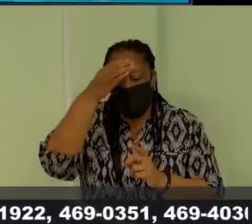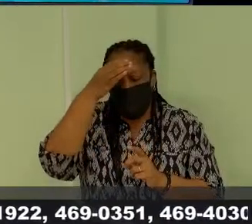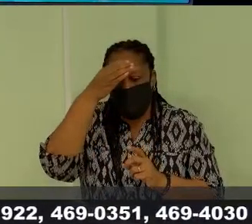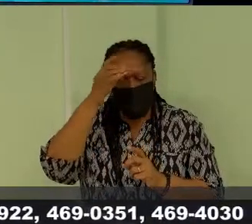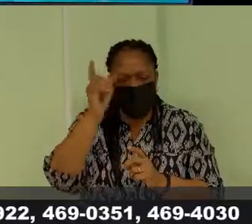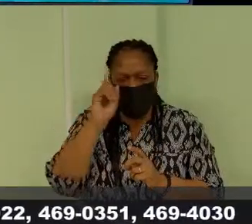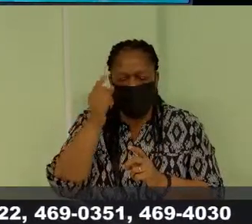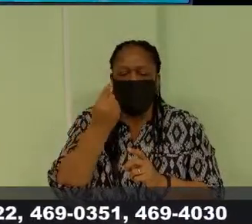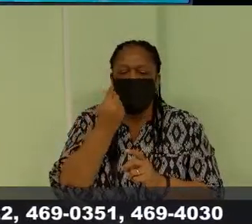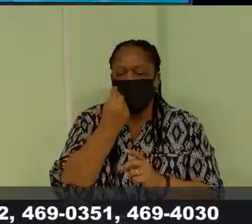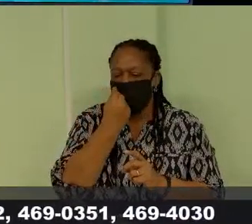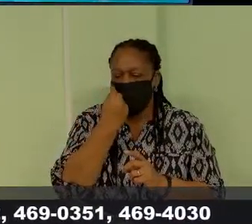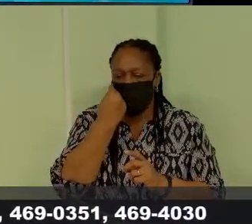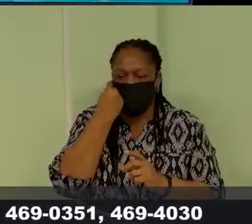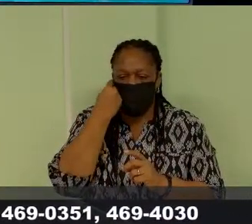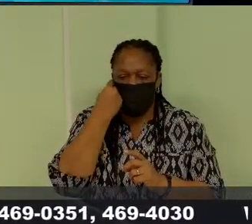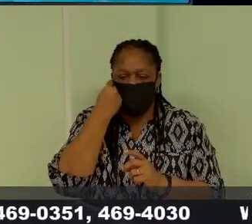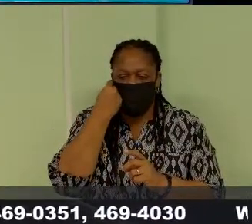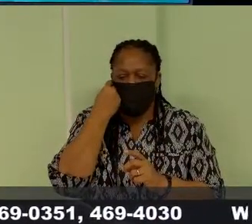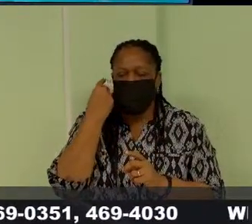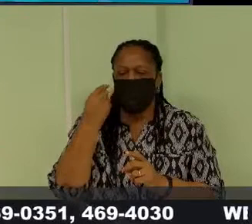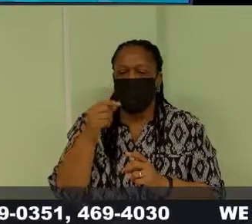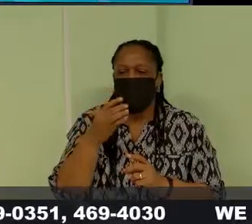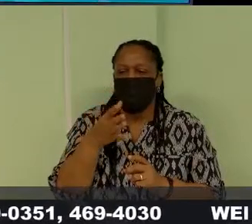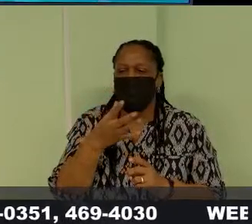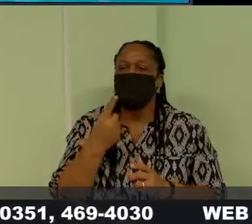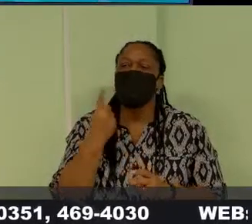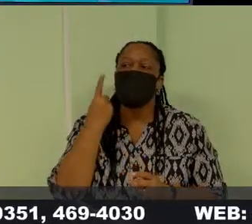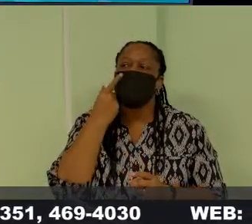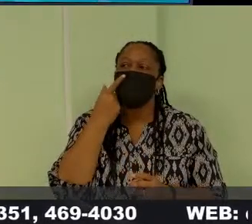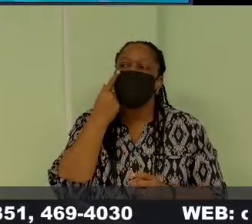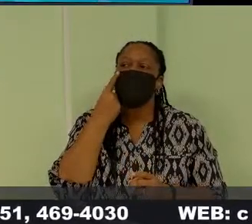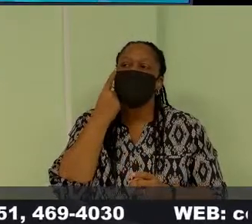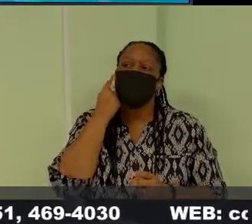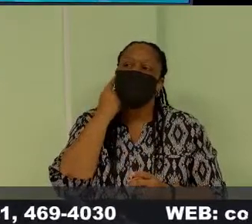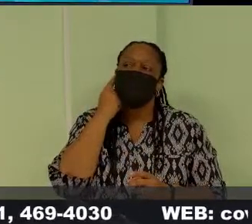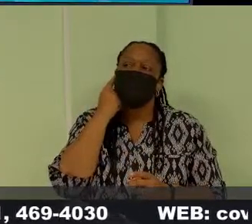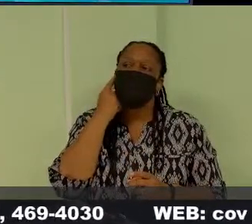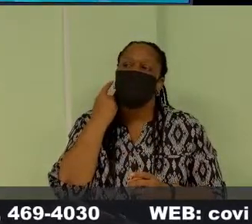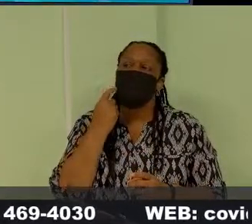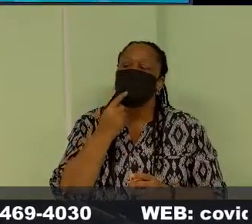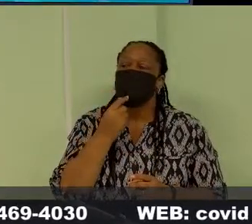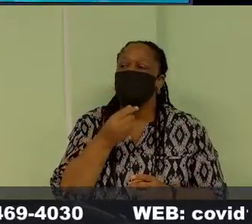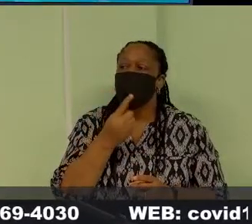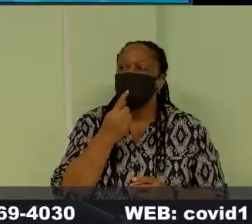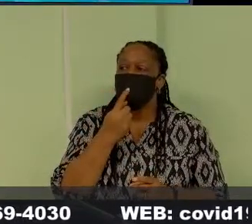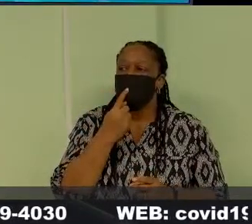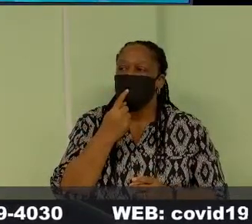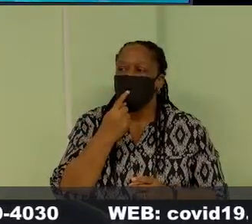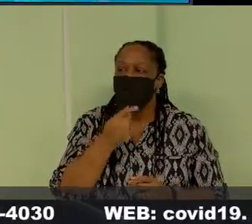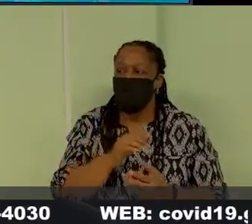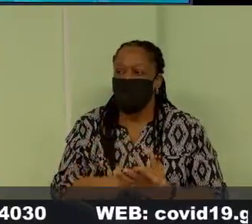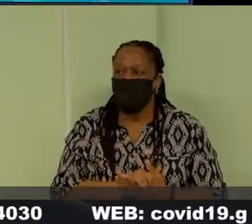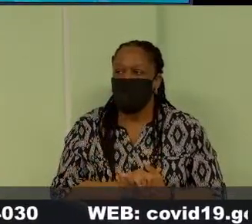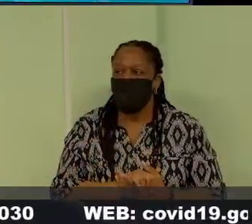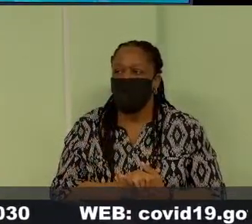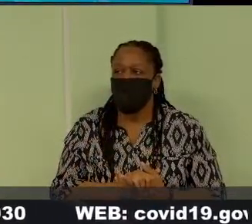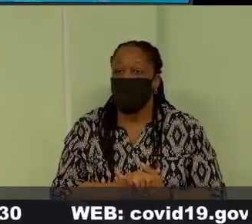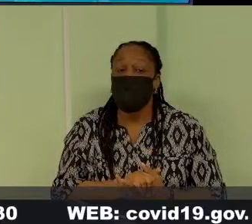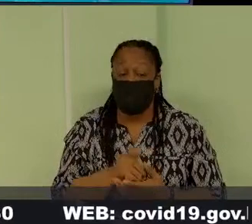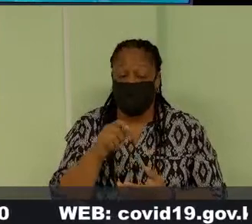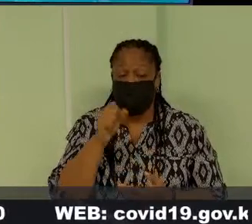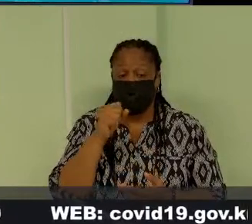cribriform plate in the nose. And yes, there was a case that was reported in the JAMA where a lady had a swab done,